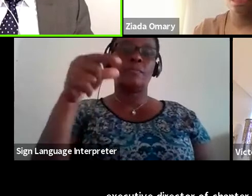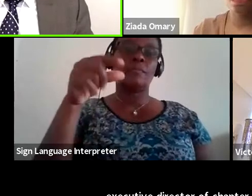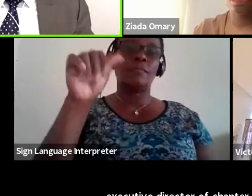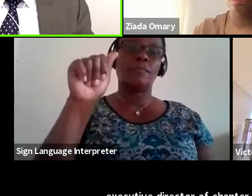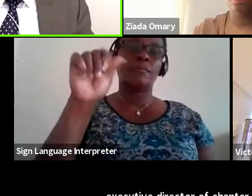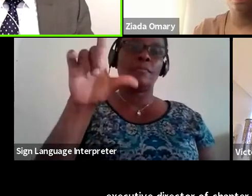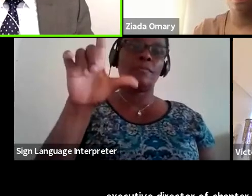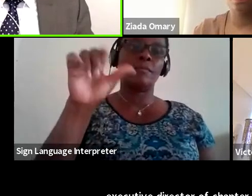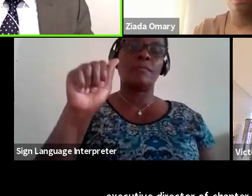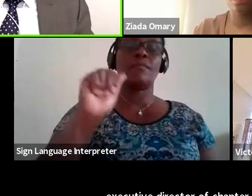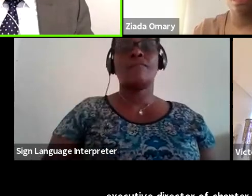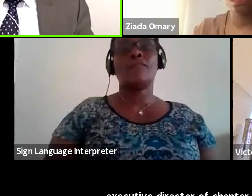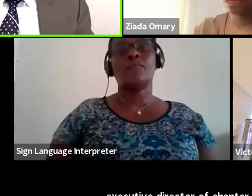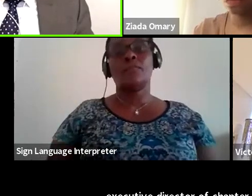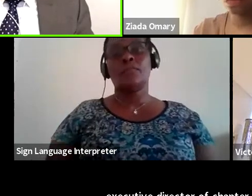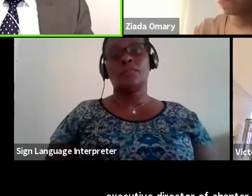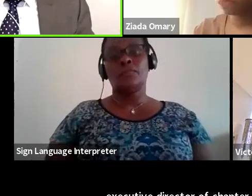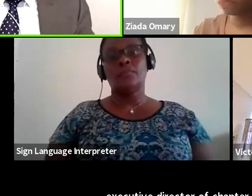Now, and